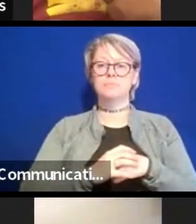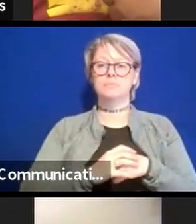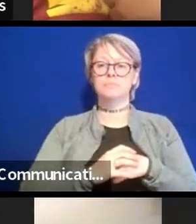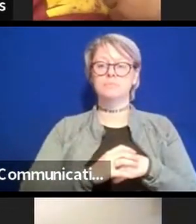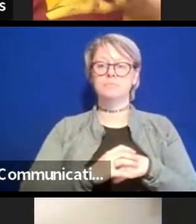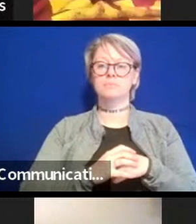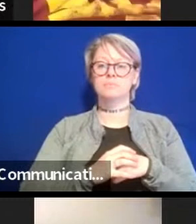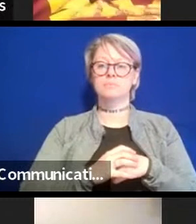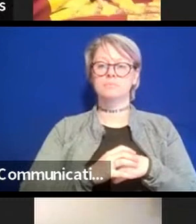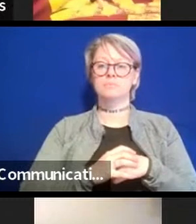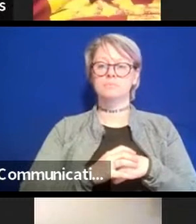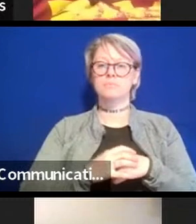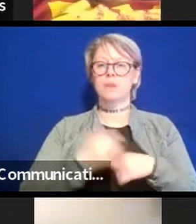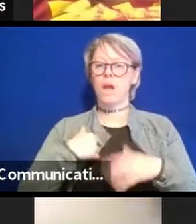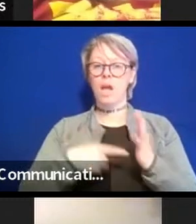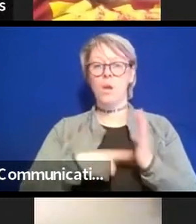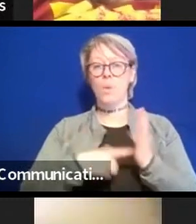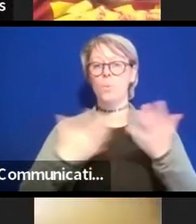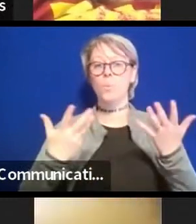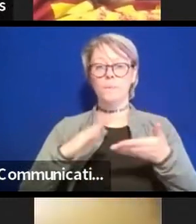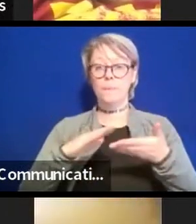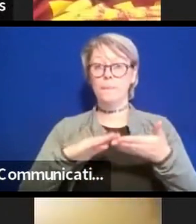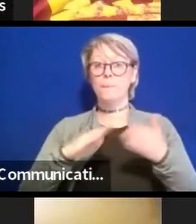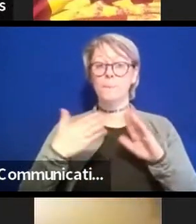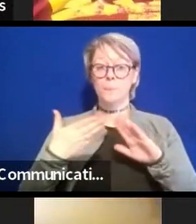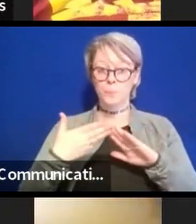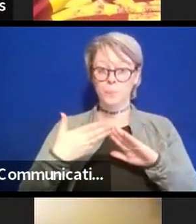owe community, and I owe